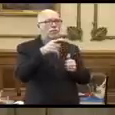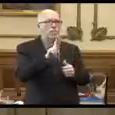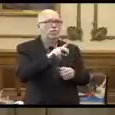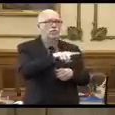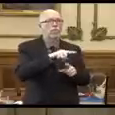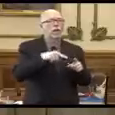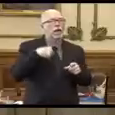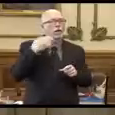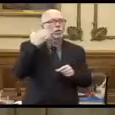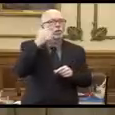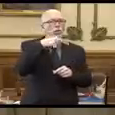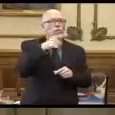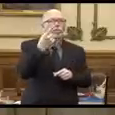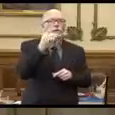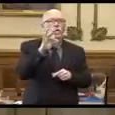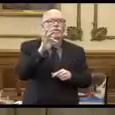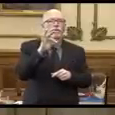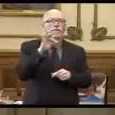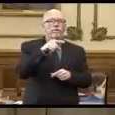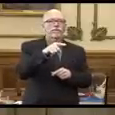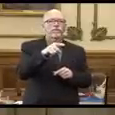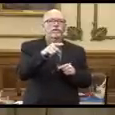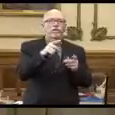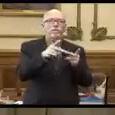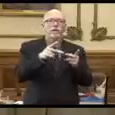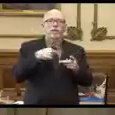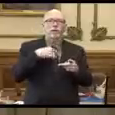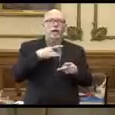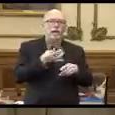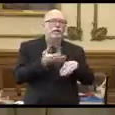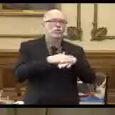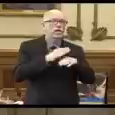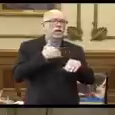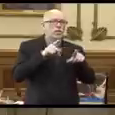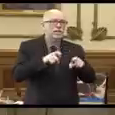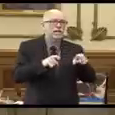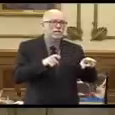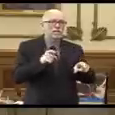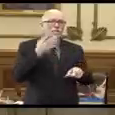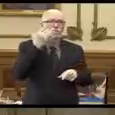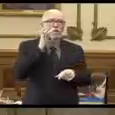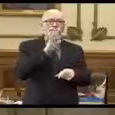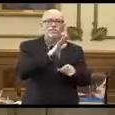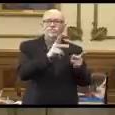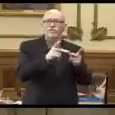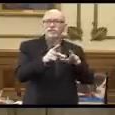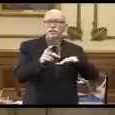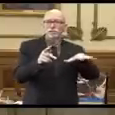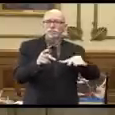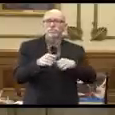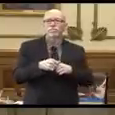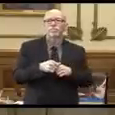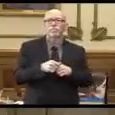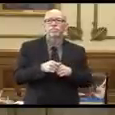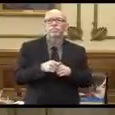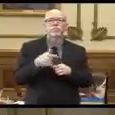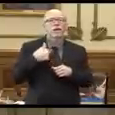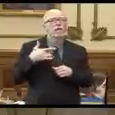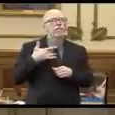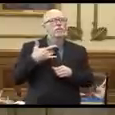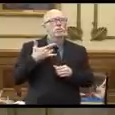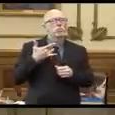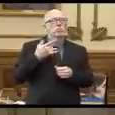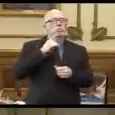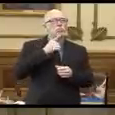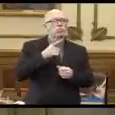know that they are one of the sites that we'd like to increase testing there with their facility. So I think, I feel certain